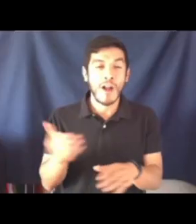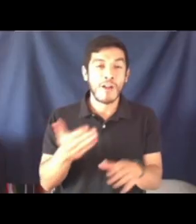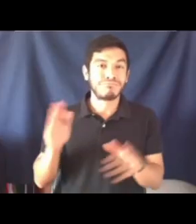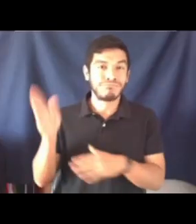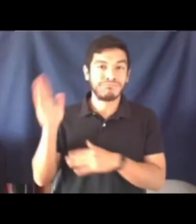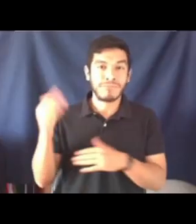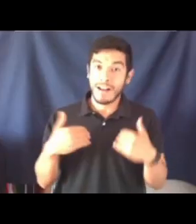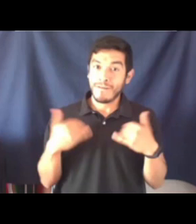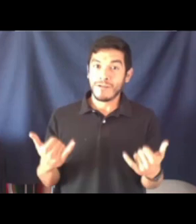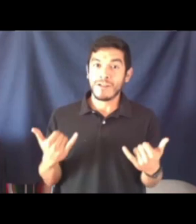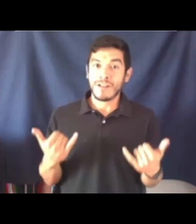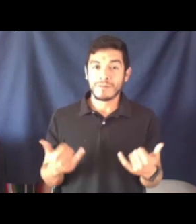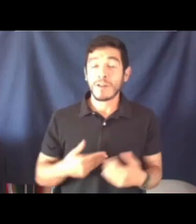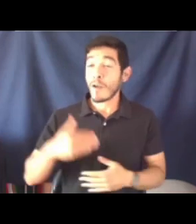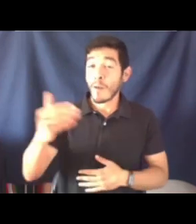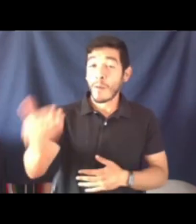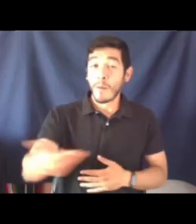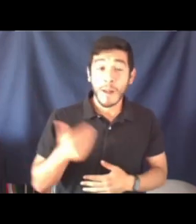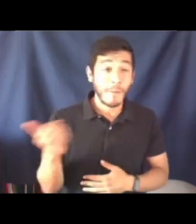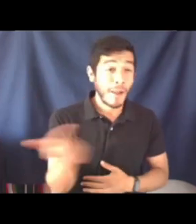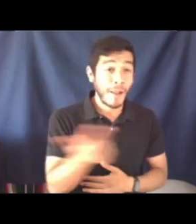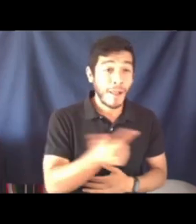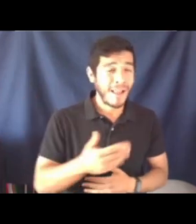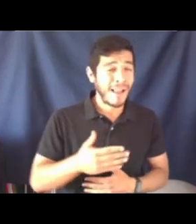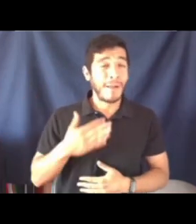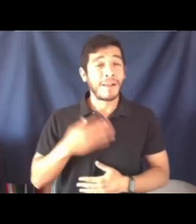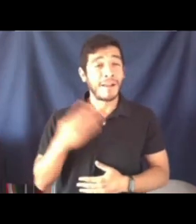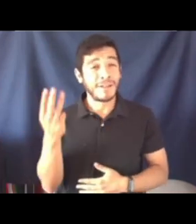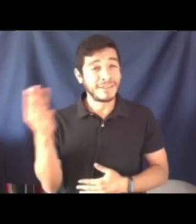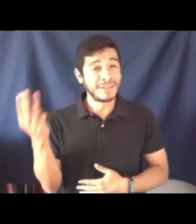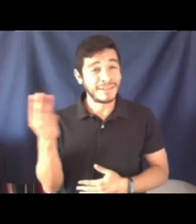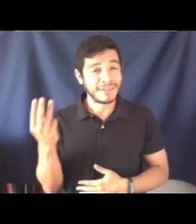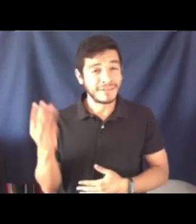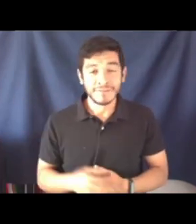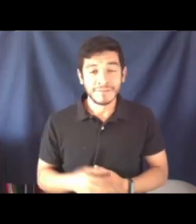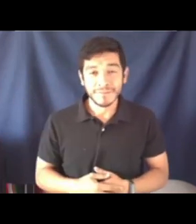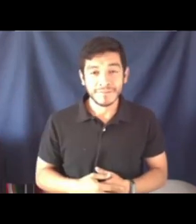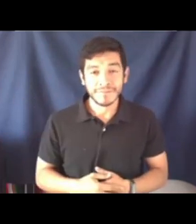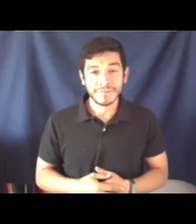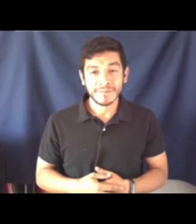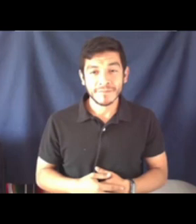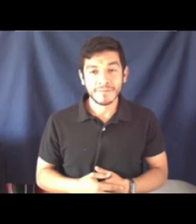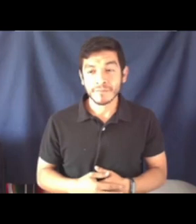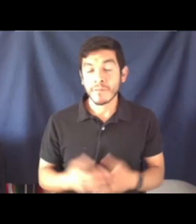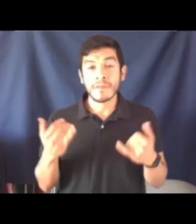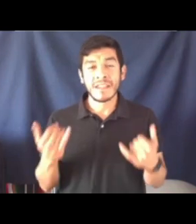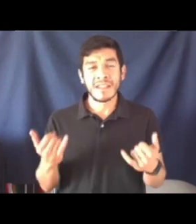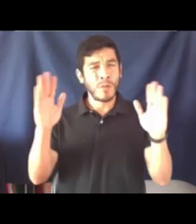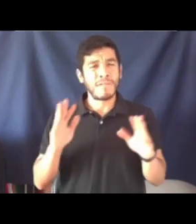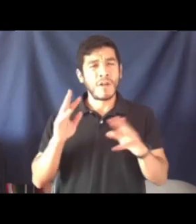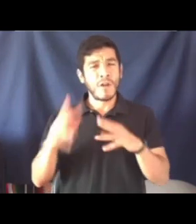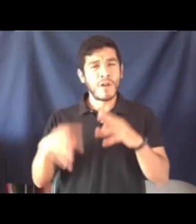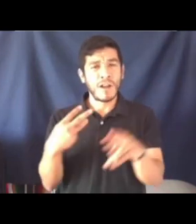Welcome everybody. Happy Wednesday. It's been a wonderful year with the Peer Mentoring